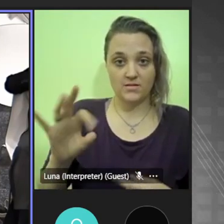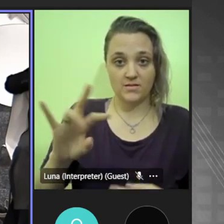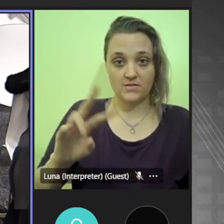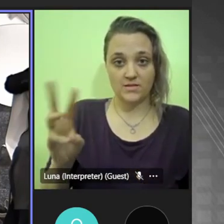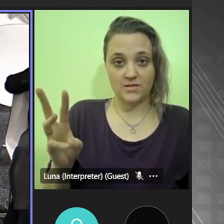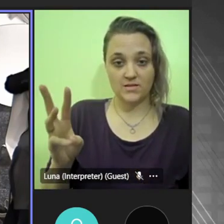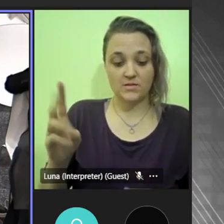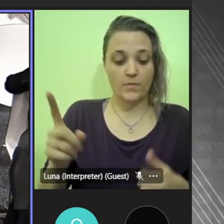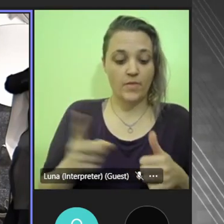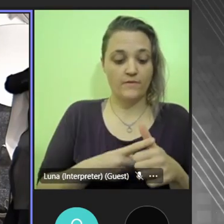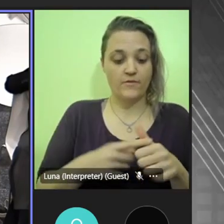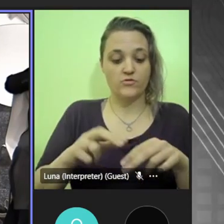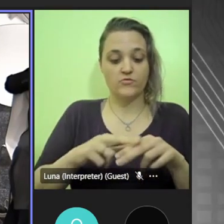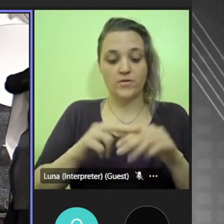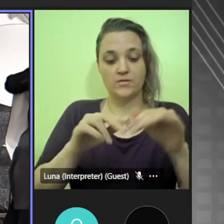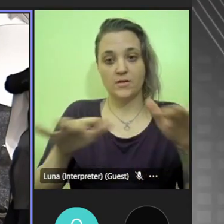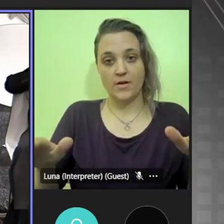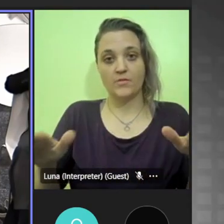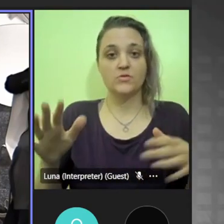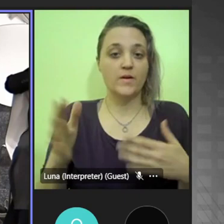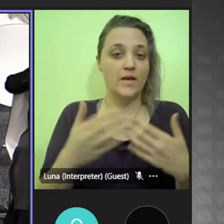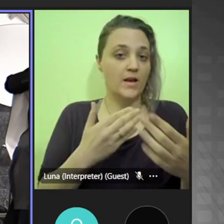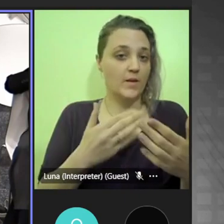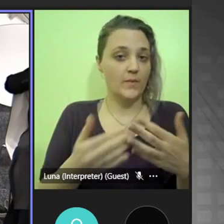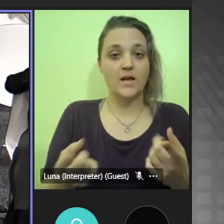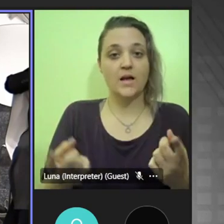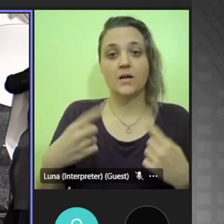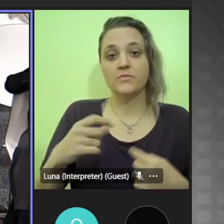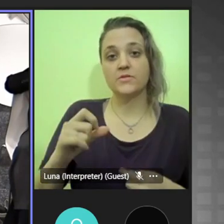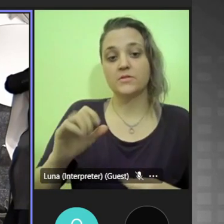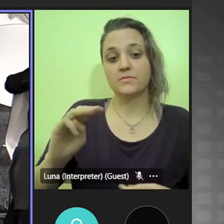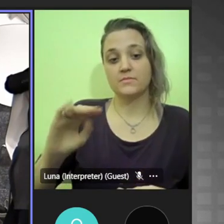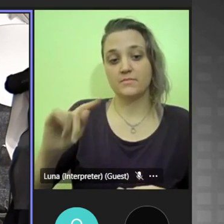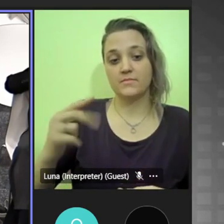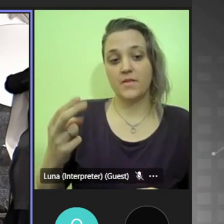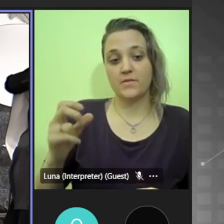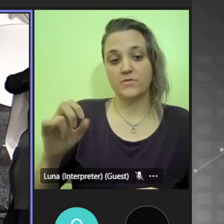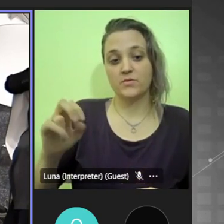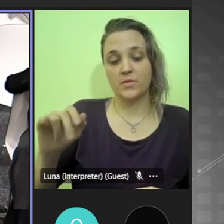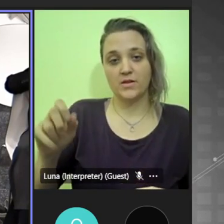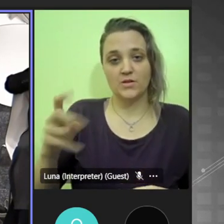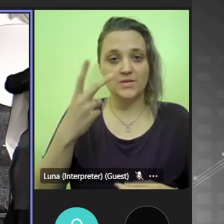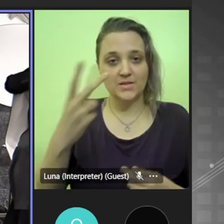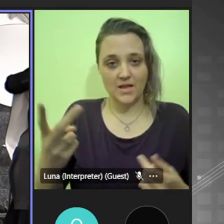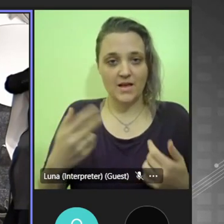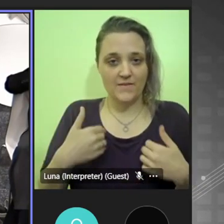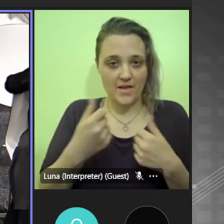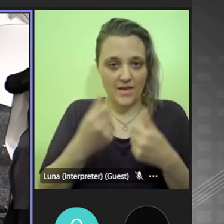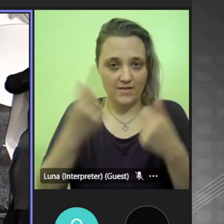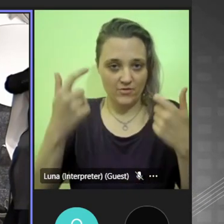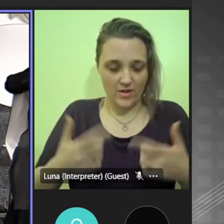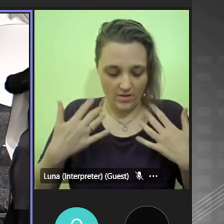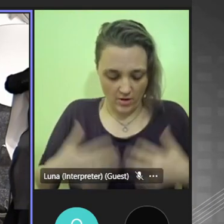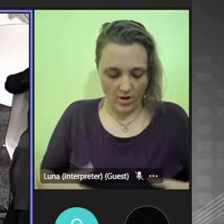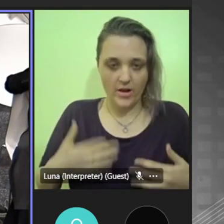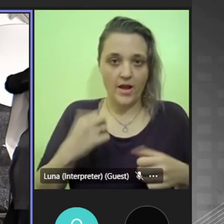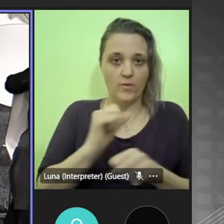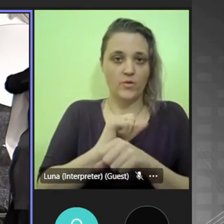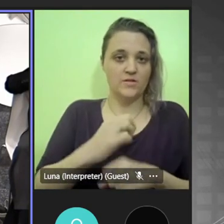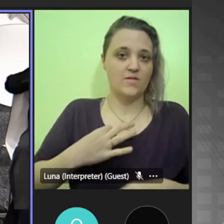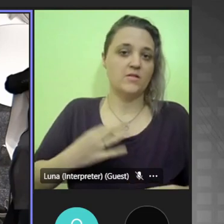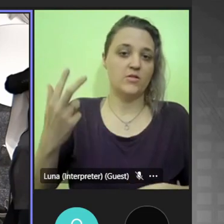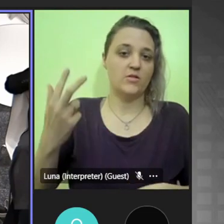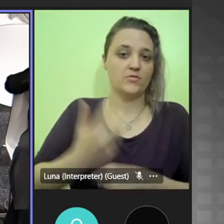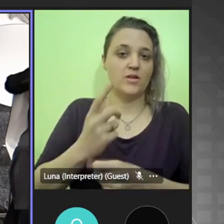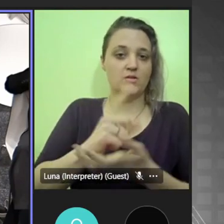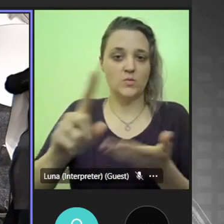27th, 1976, when they first had the first trains come out. Anyway, I come to the Smithsonian. You can see I've got everything on. I work as a